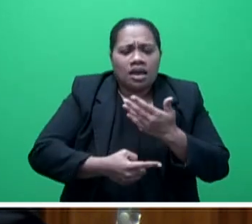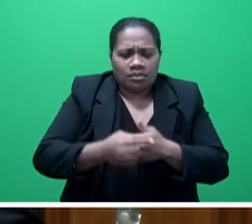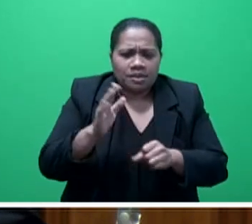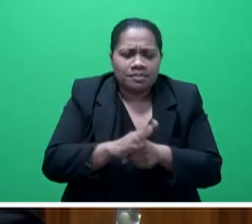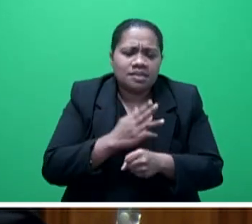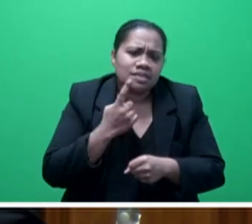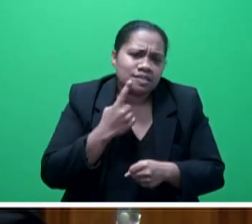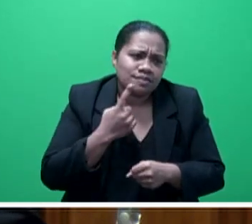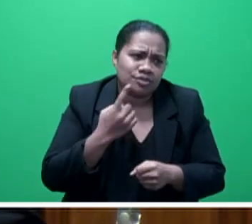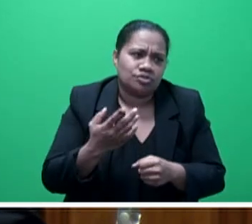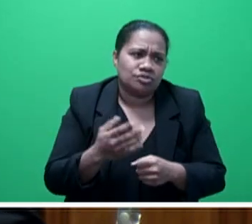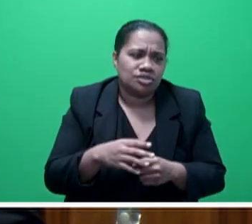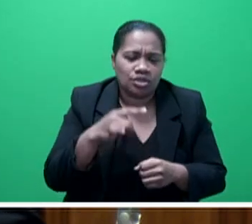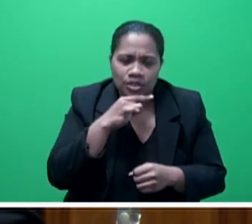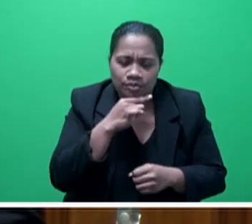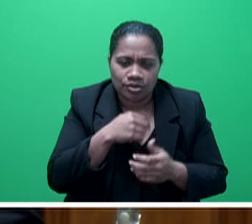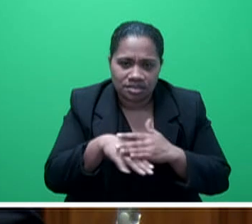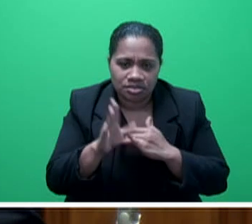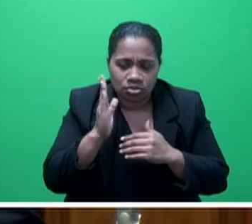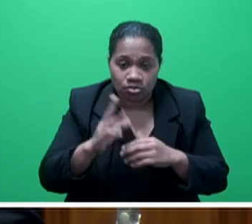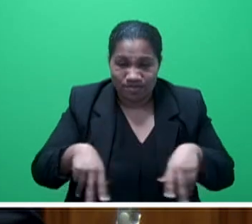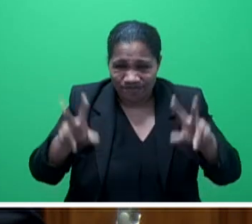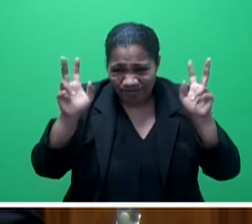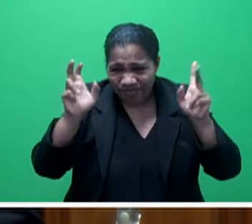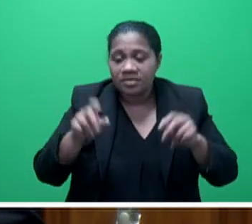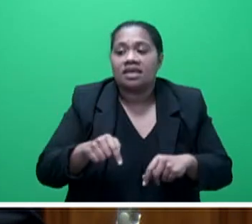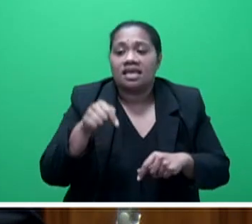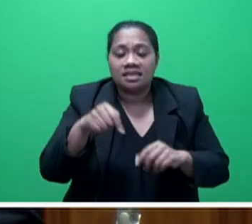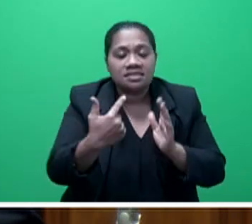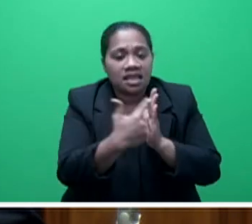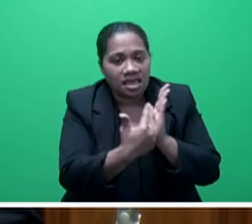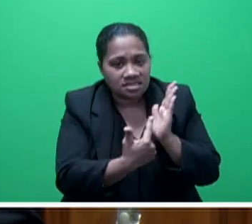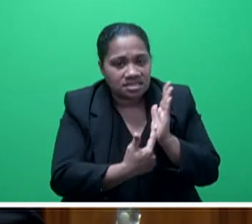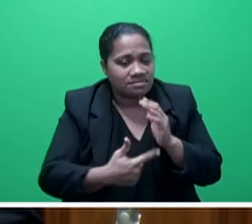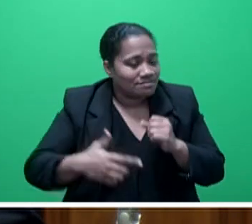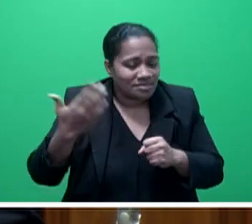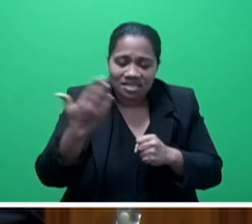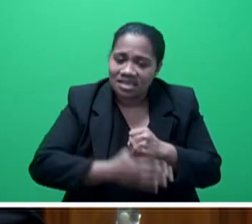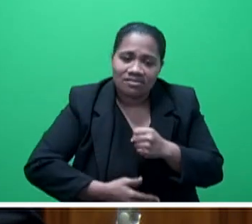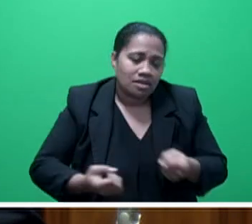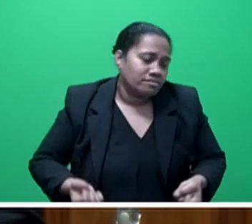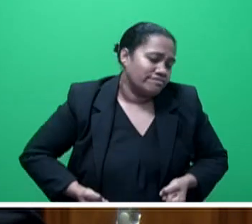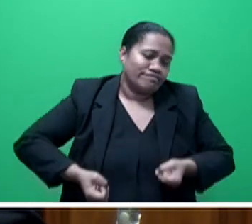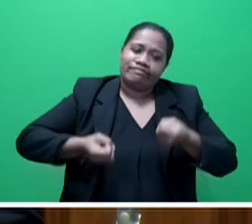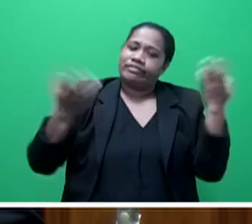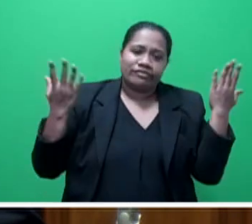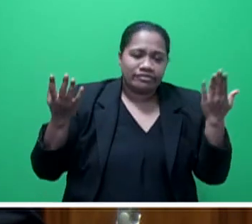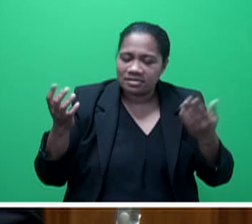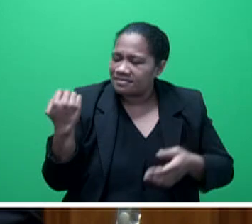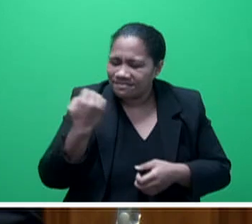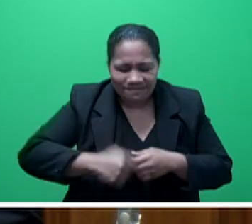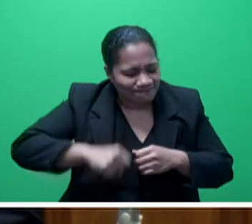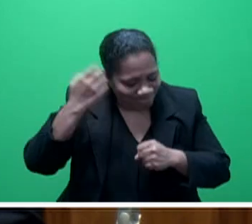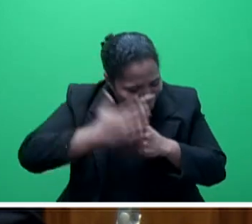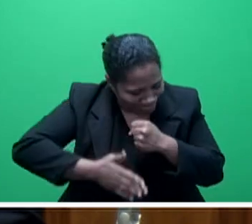at Harrow School, and this is what he told them. I quote, "This is the lesson. Never give in. Never give in. Never, never,